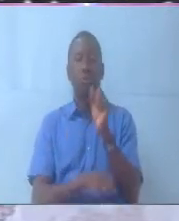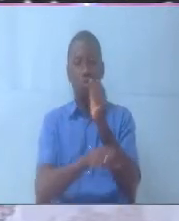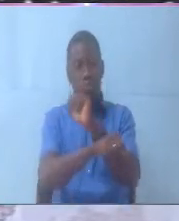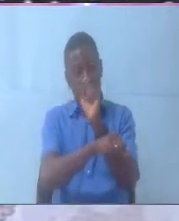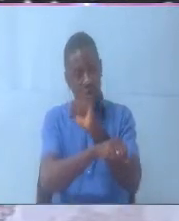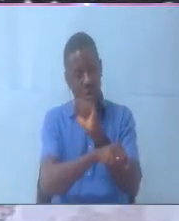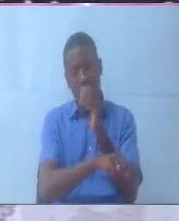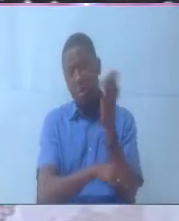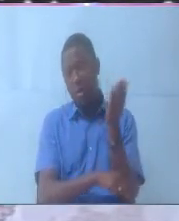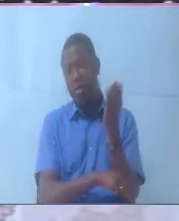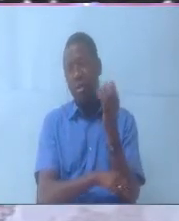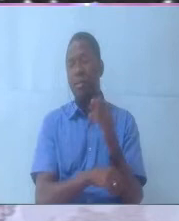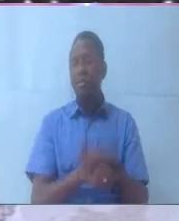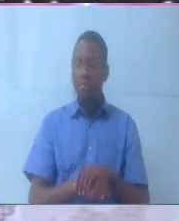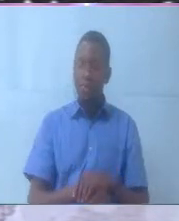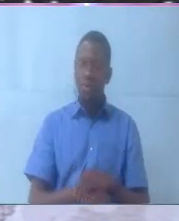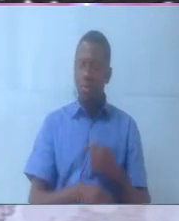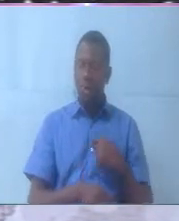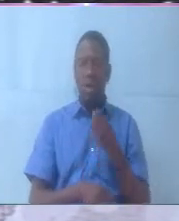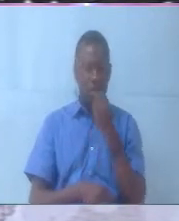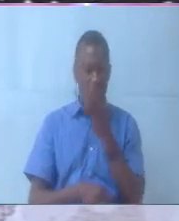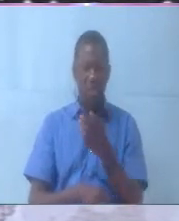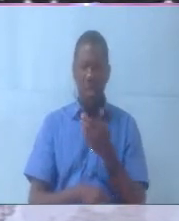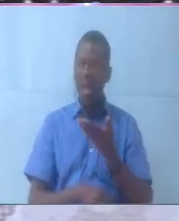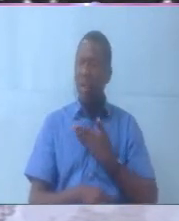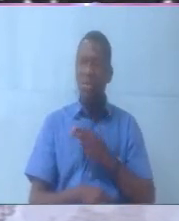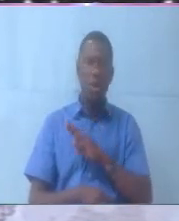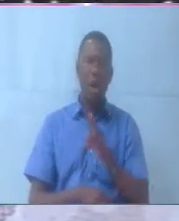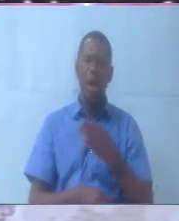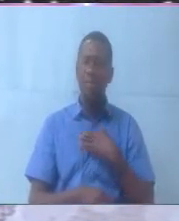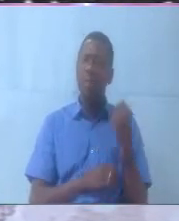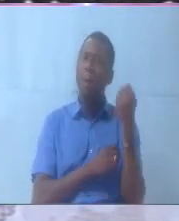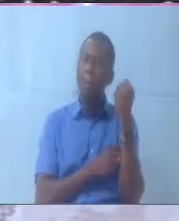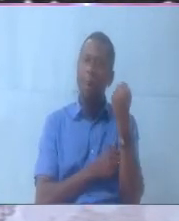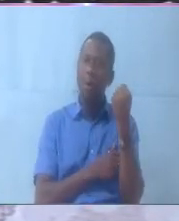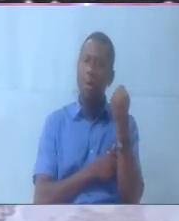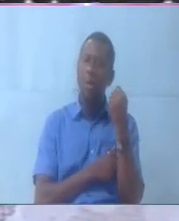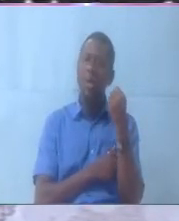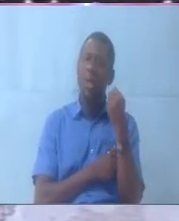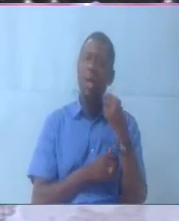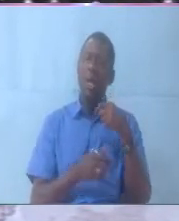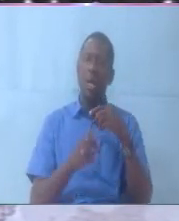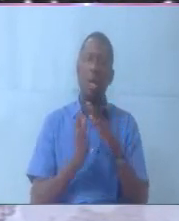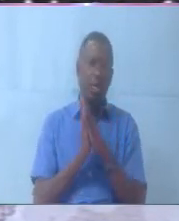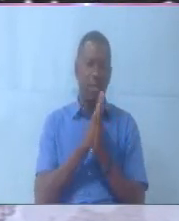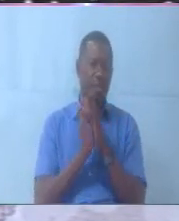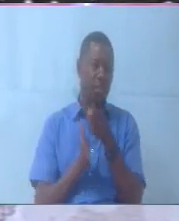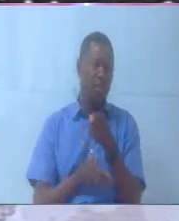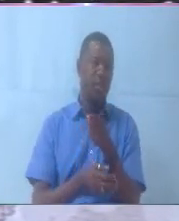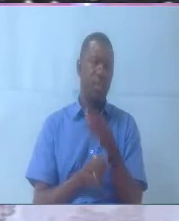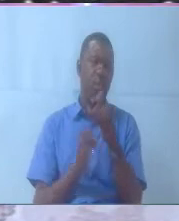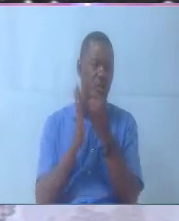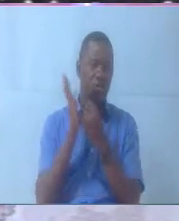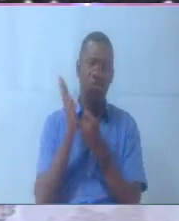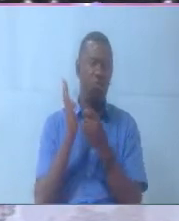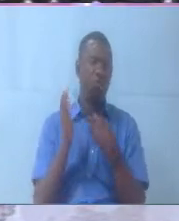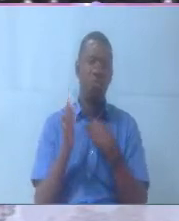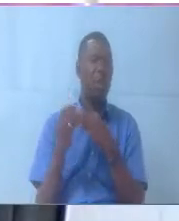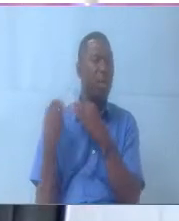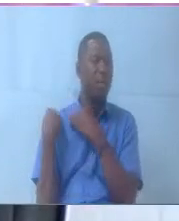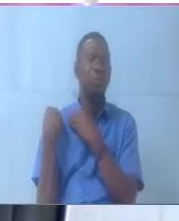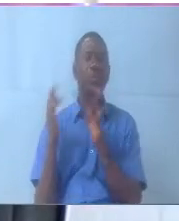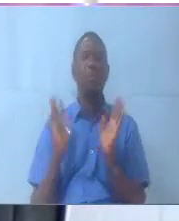territorial jurisdiction over this matter. nko woto nyi mukuleti me ya lonko nyanta lala nyamin amanya na tarla ntella karola